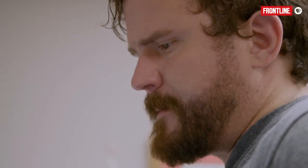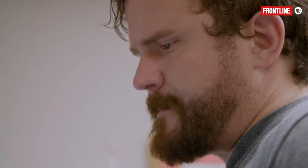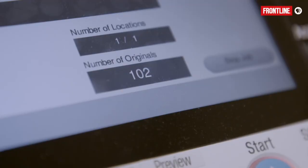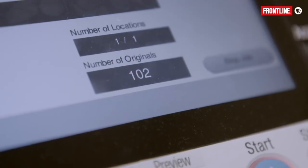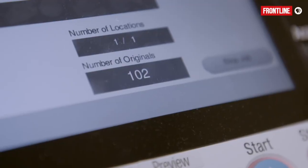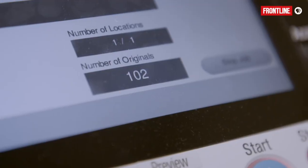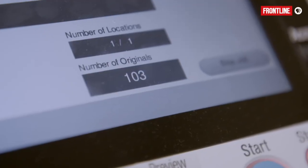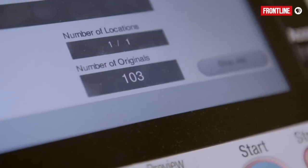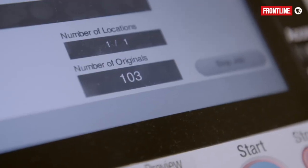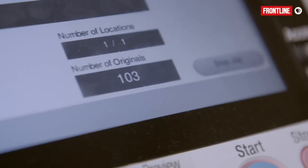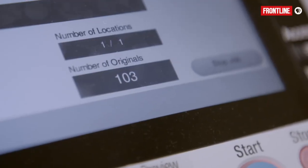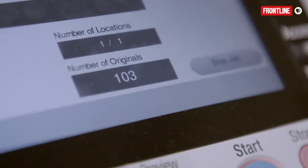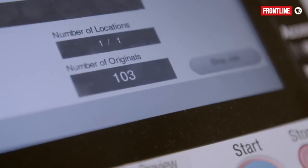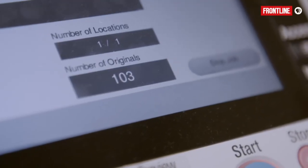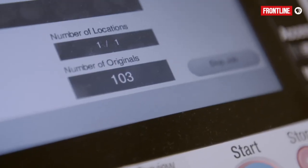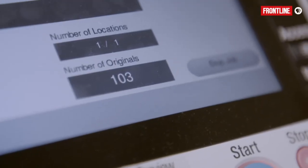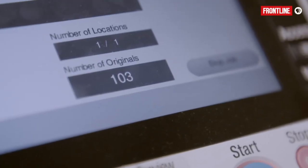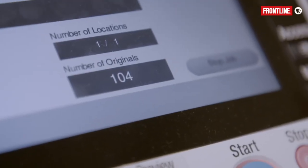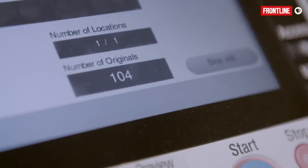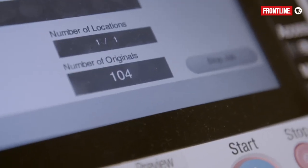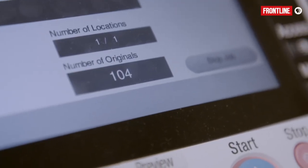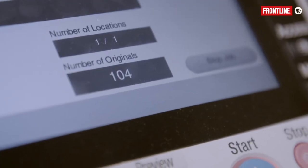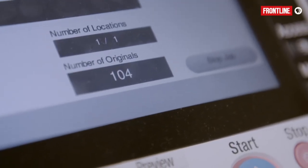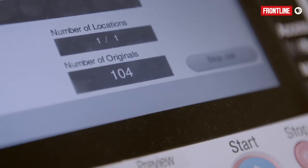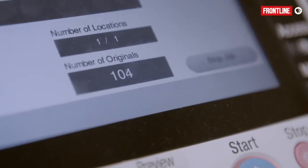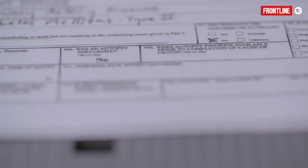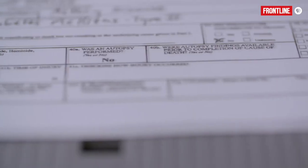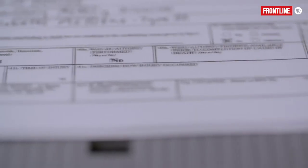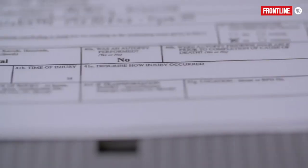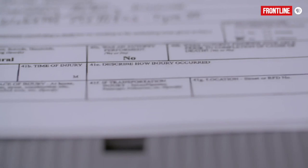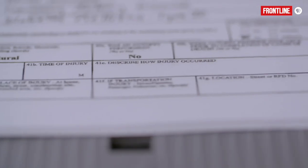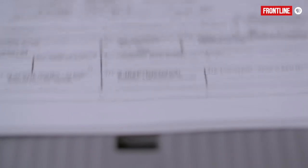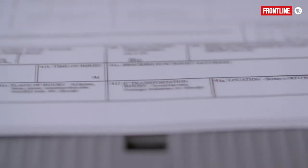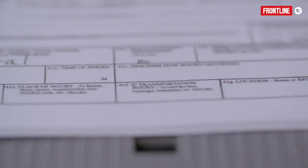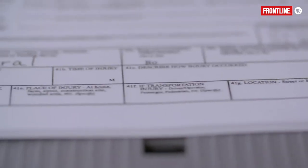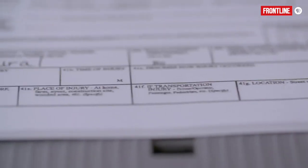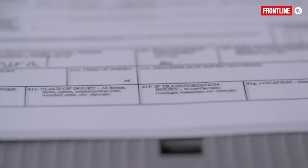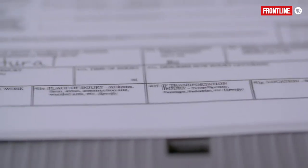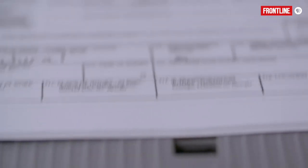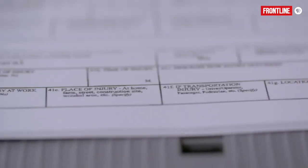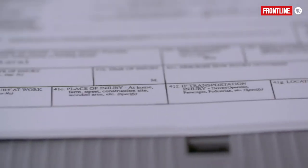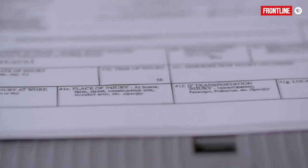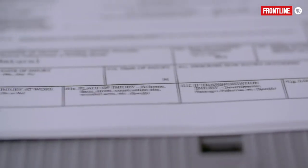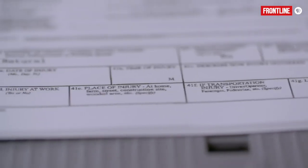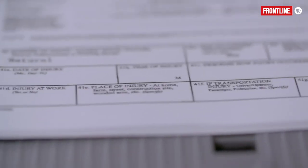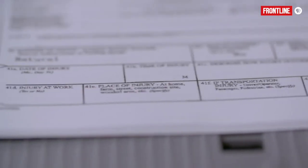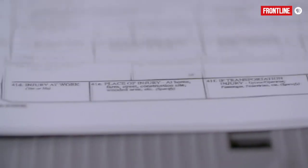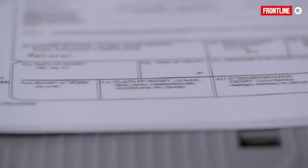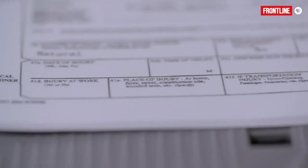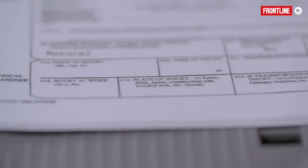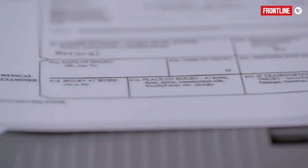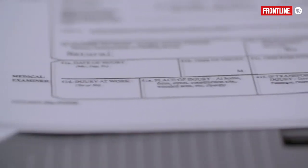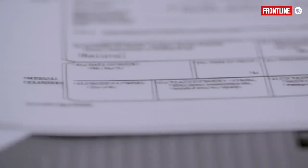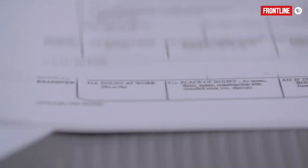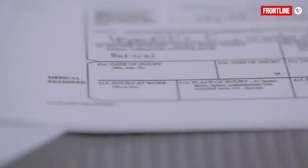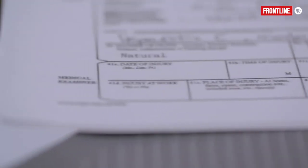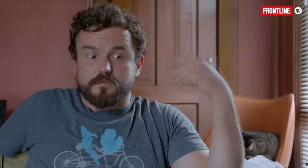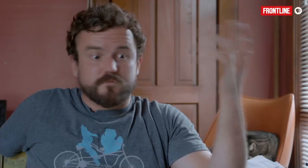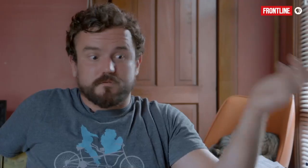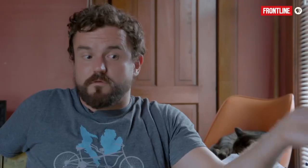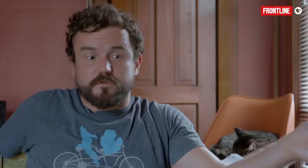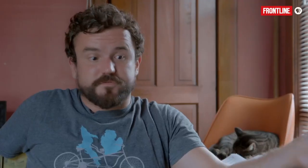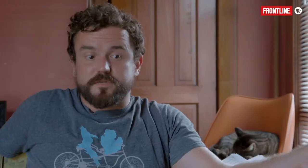frontline found dozens who were said to have died of pneumonia in the same period. There was this spike during the switch.